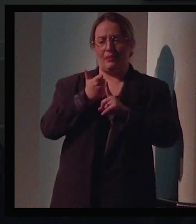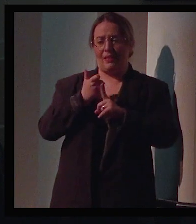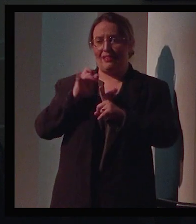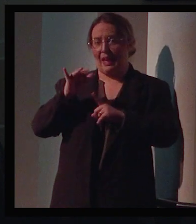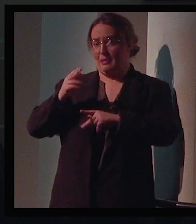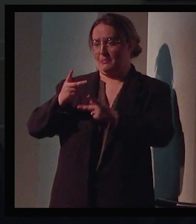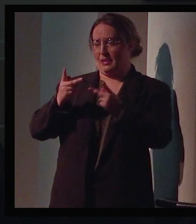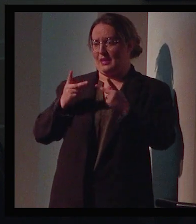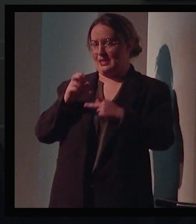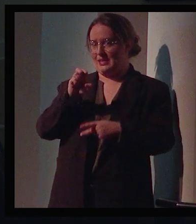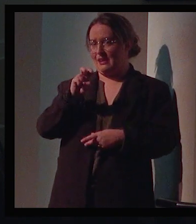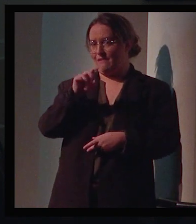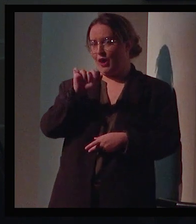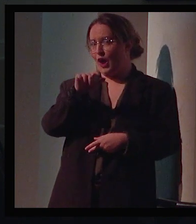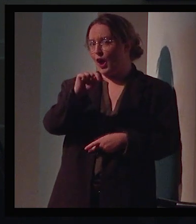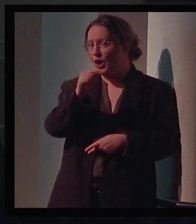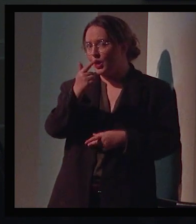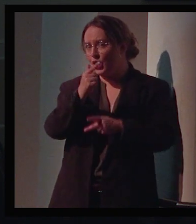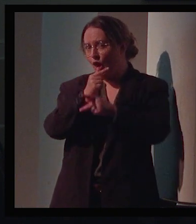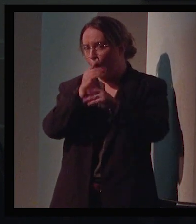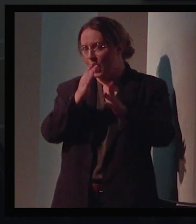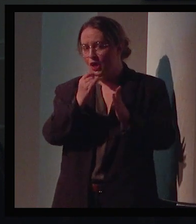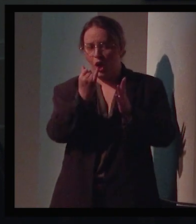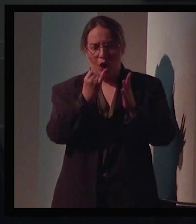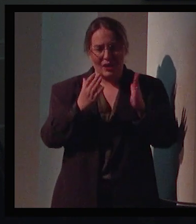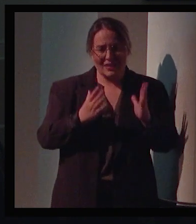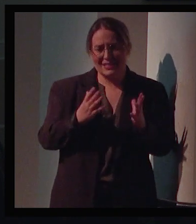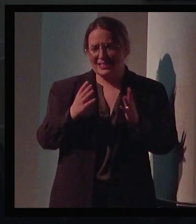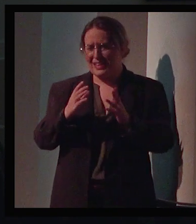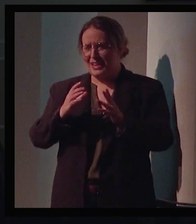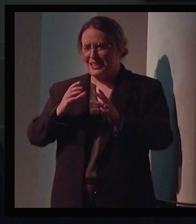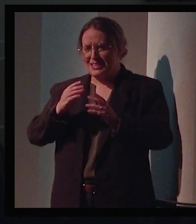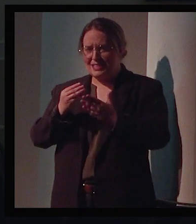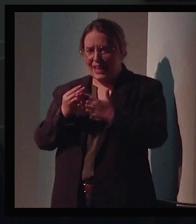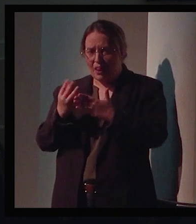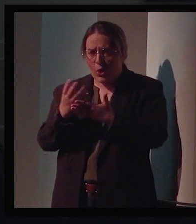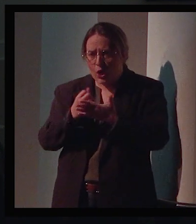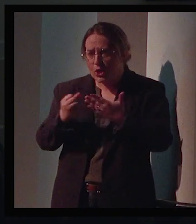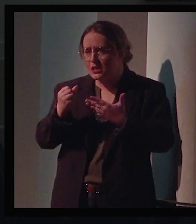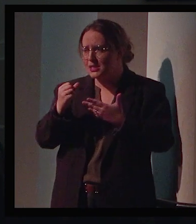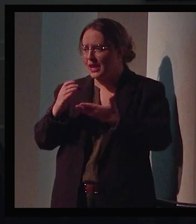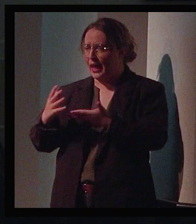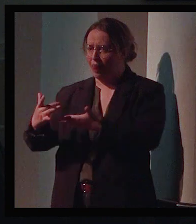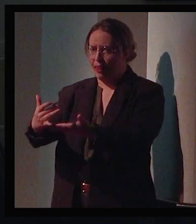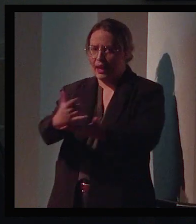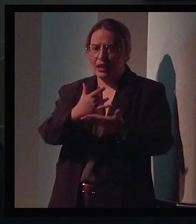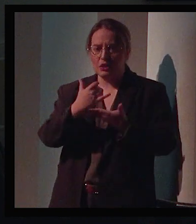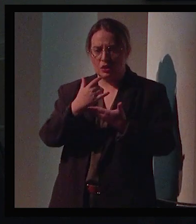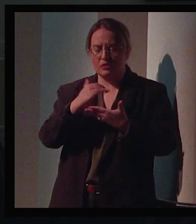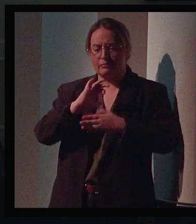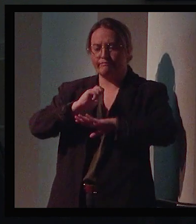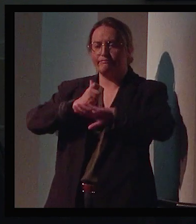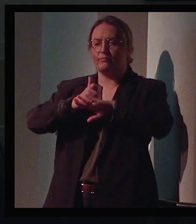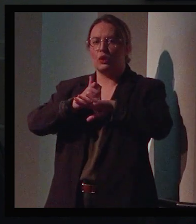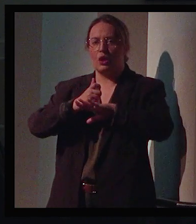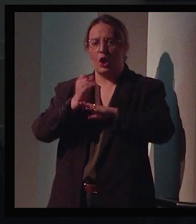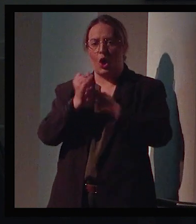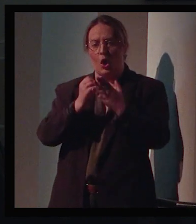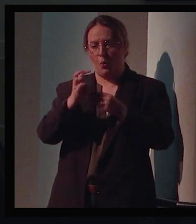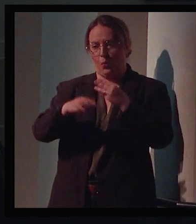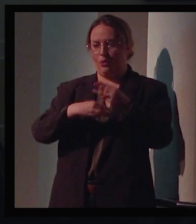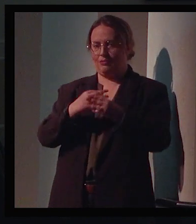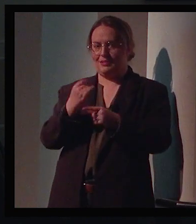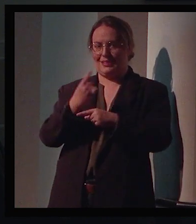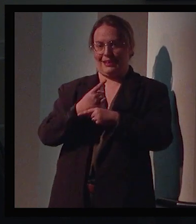avant-garde artists, dealers, and collectors together forged the new and modern art world that we know today. So in